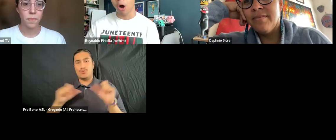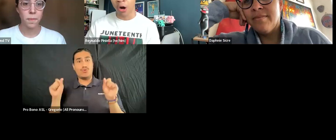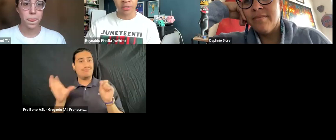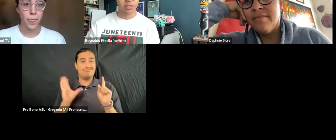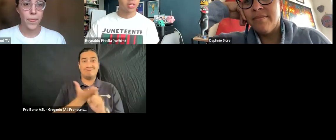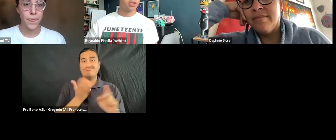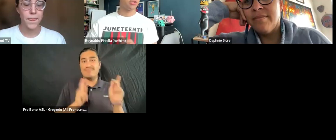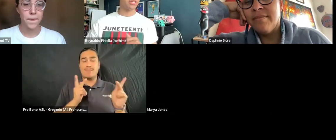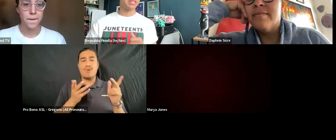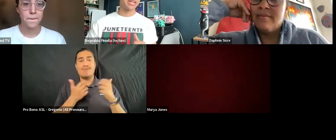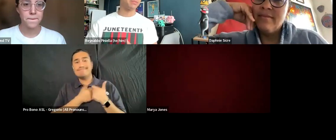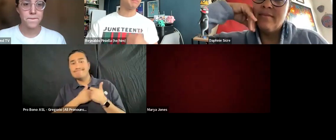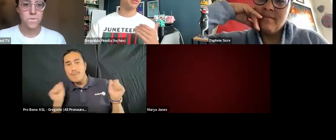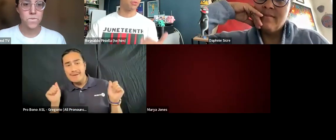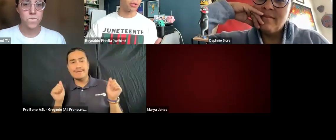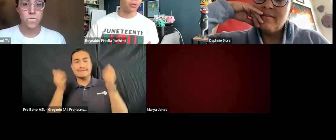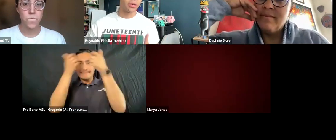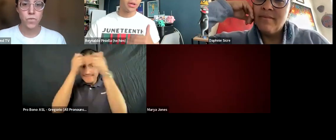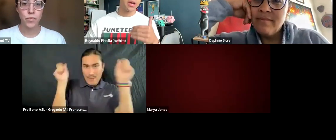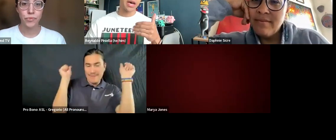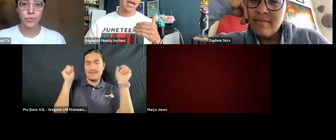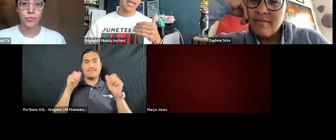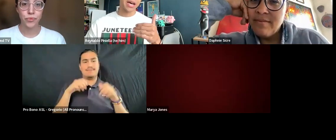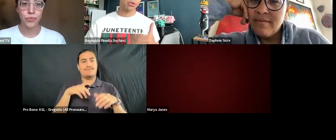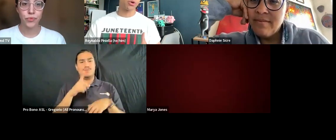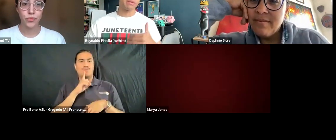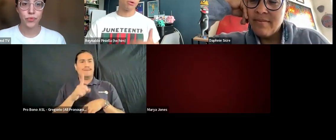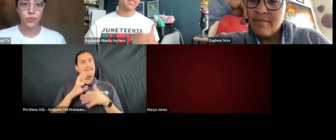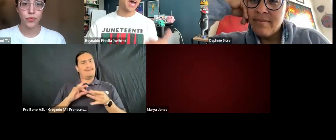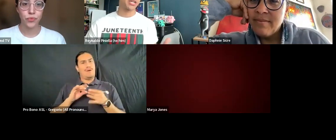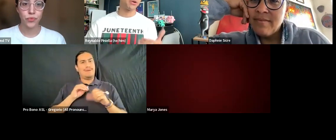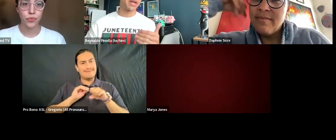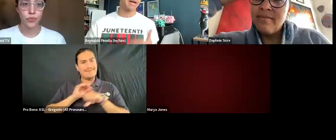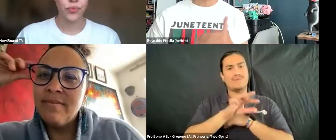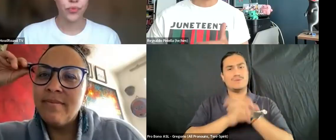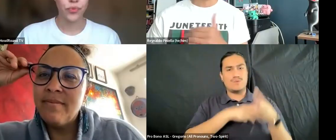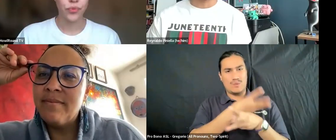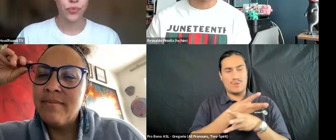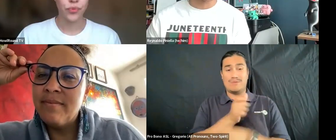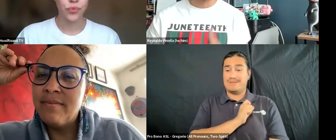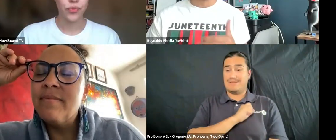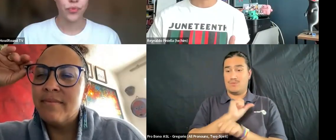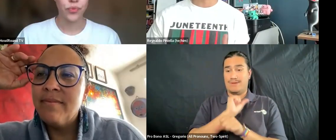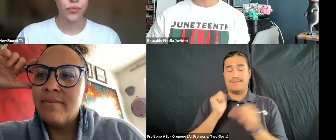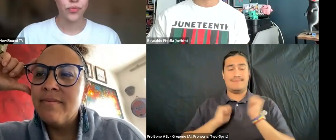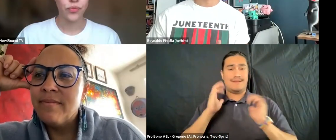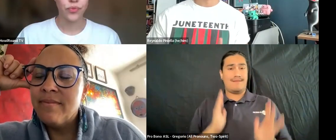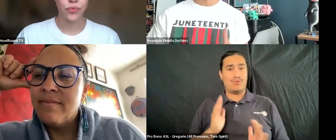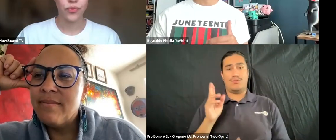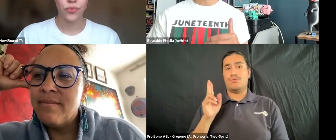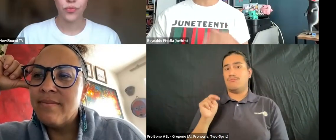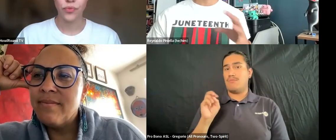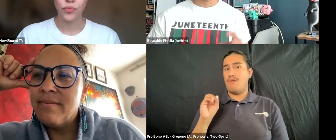to open hearts, to really say something about the world. And as I was working more as an actor in nonprofit theater, I found